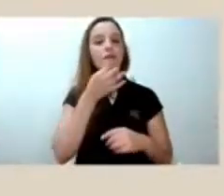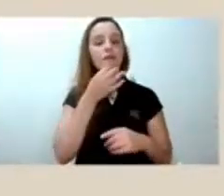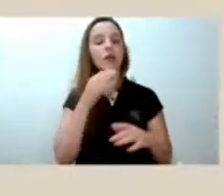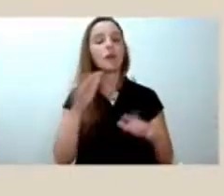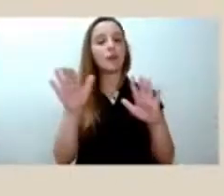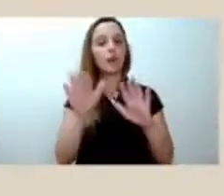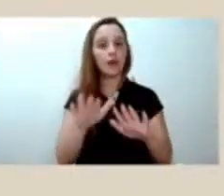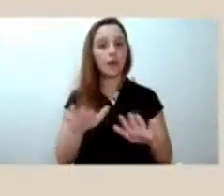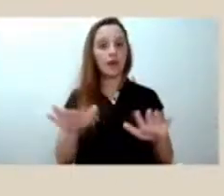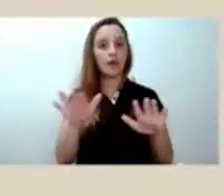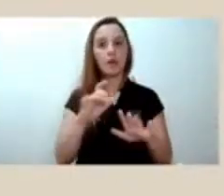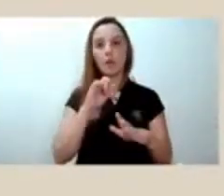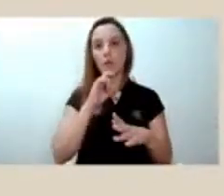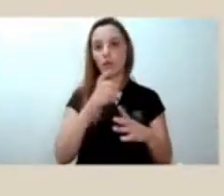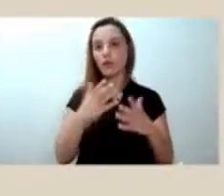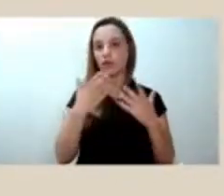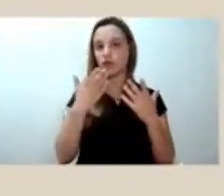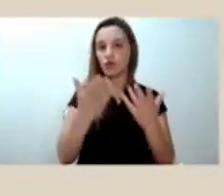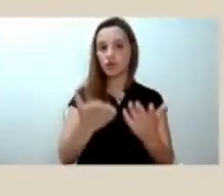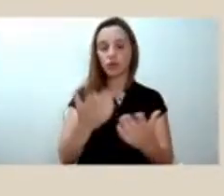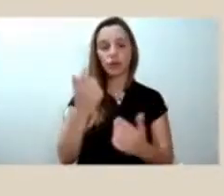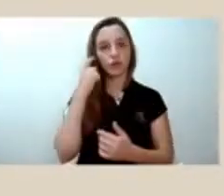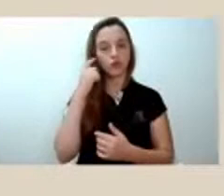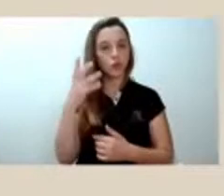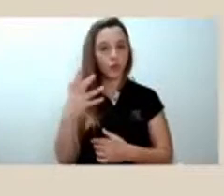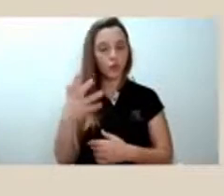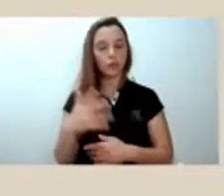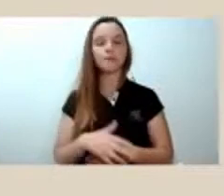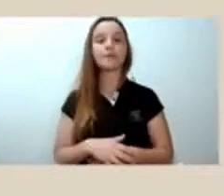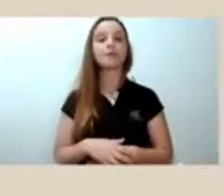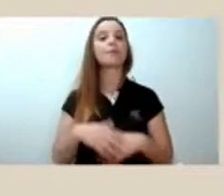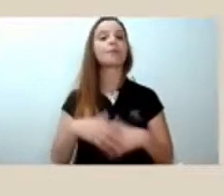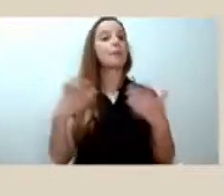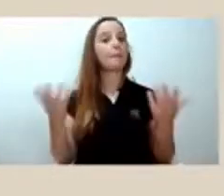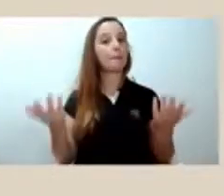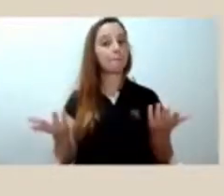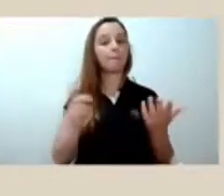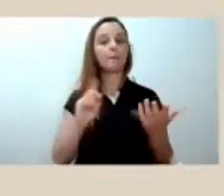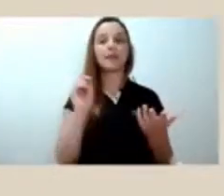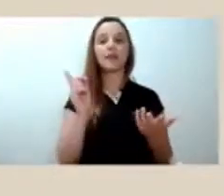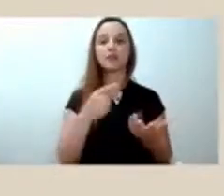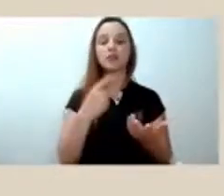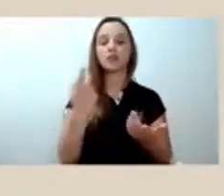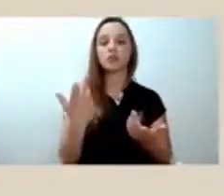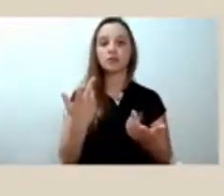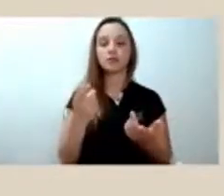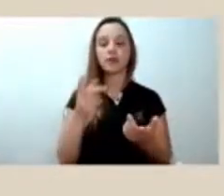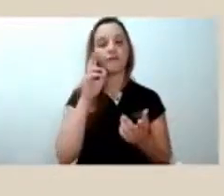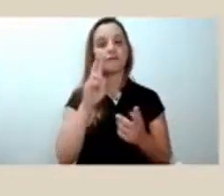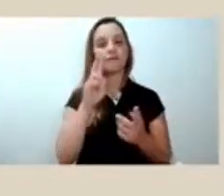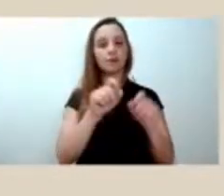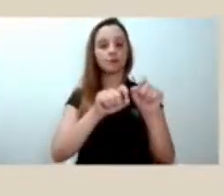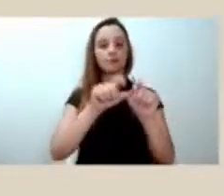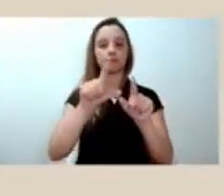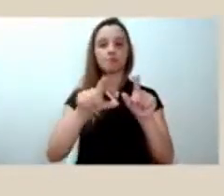will help also with the sound. So we were looking into the poll results, right? And we think, and in